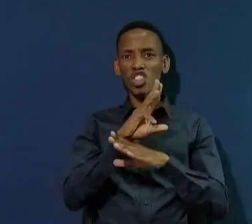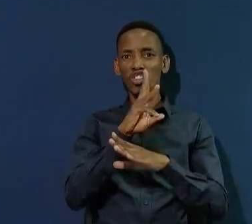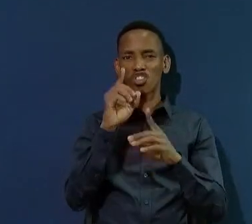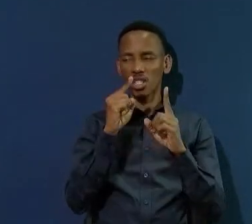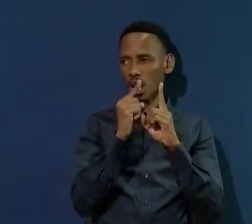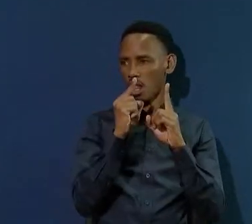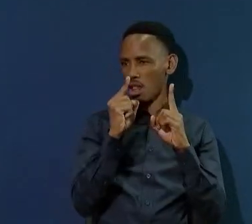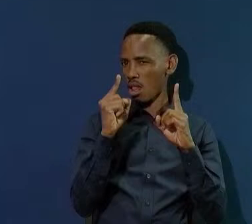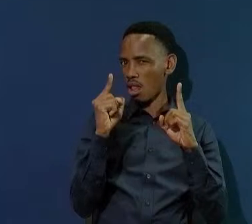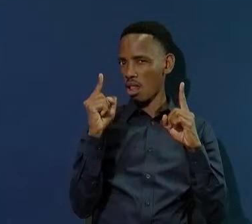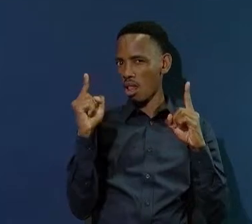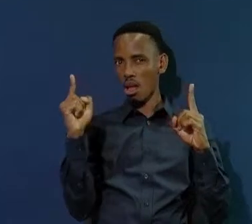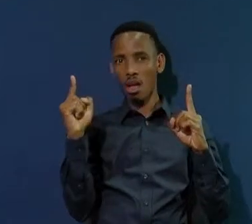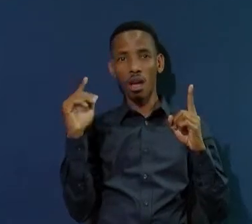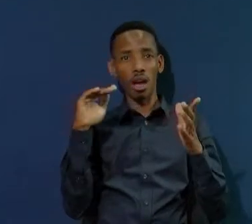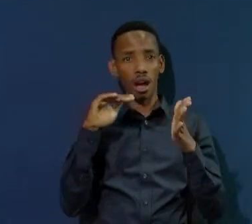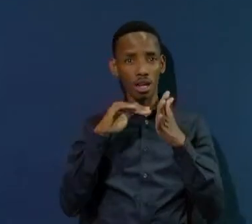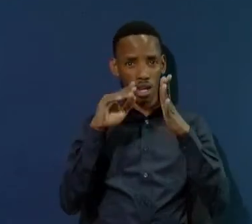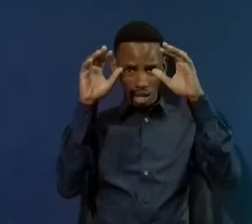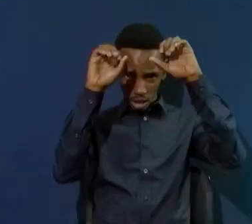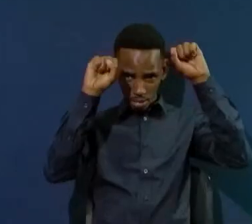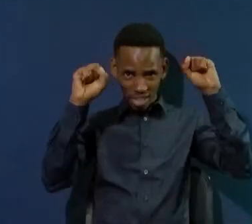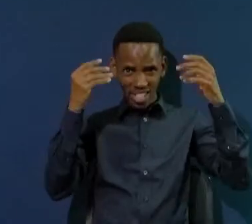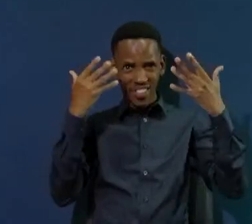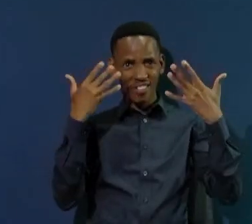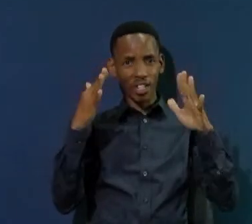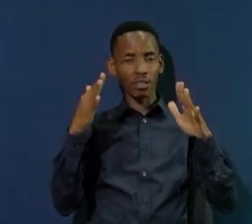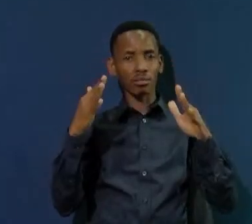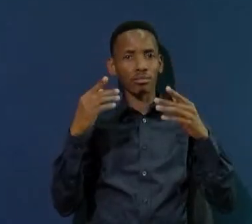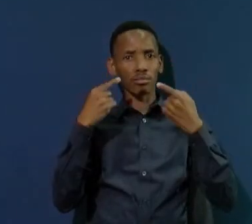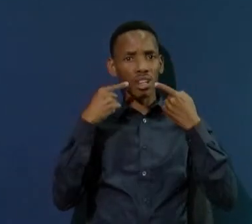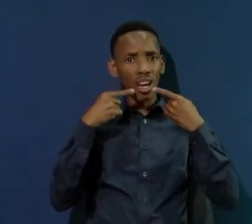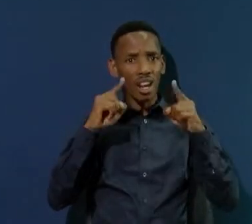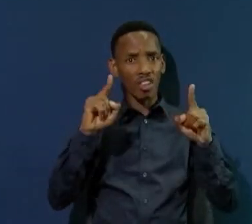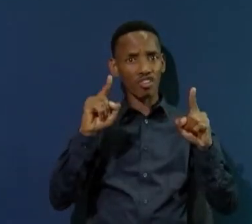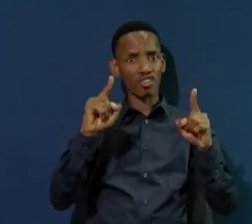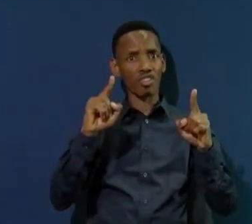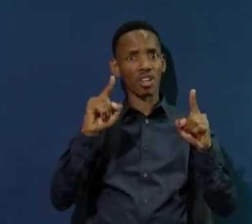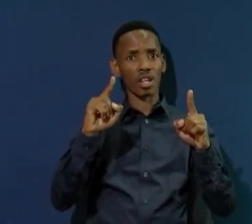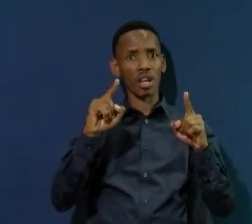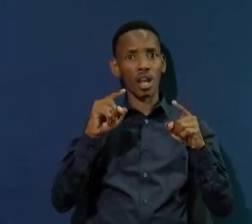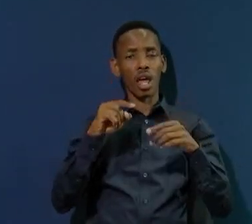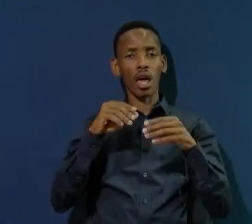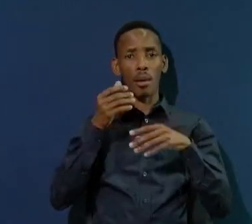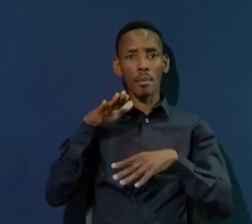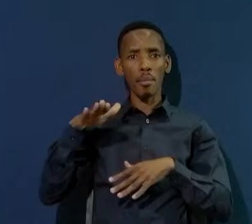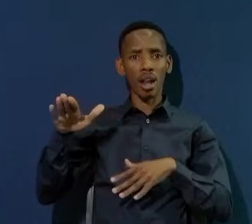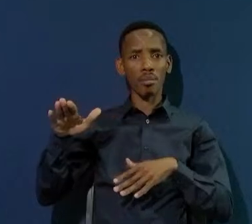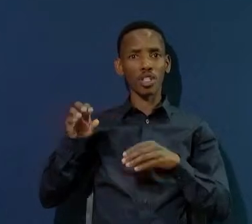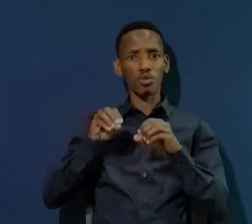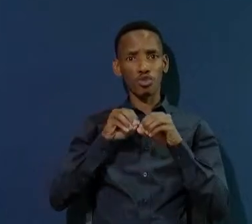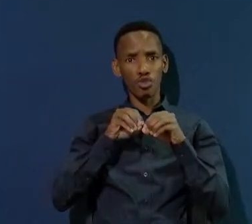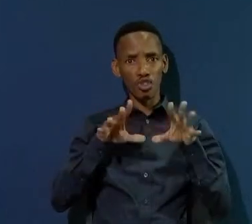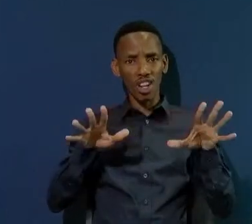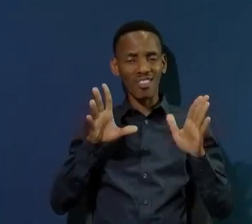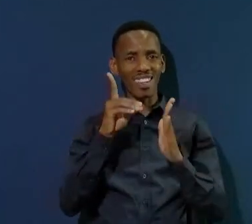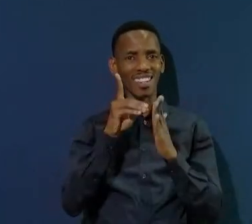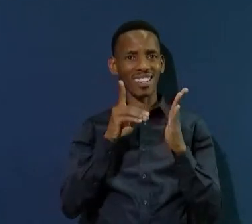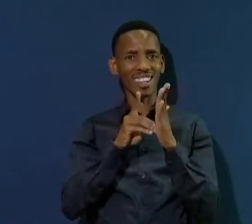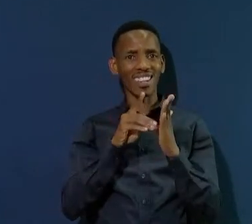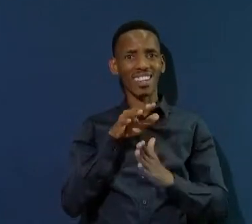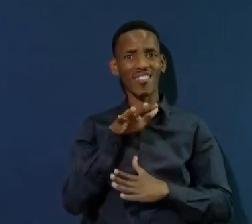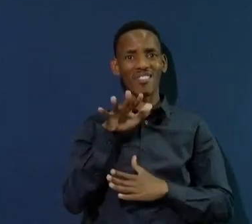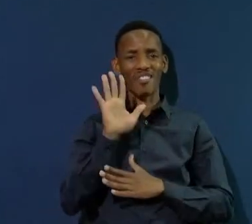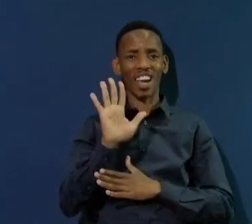gore parlamente e tla phatlaladiwa ka di 5 tsa September. That means gore re simula go bala ya no malatsi